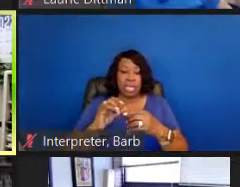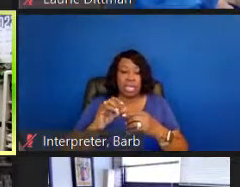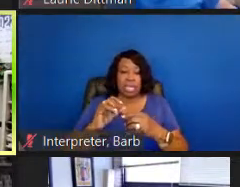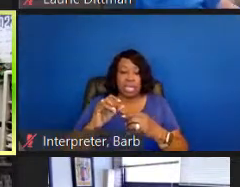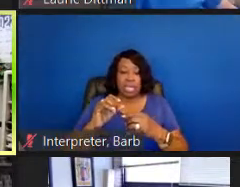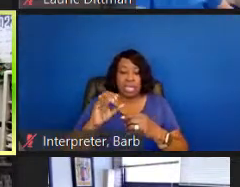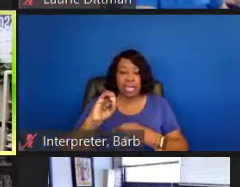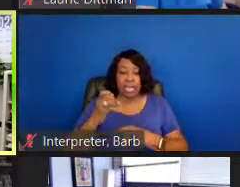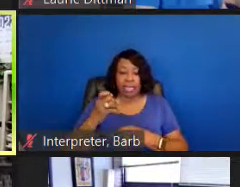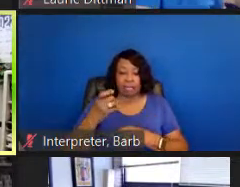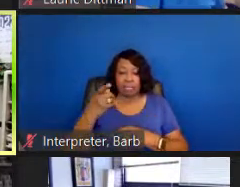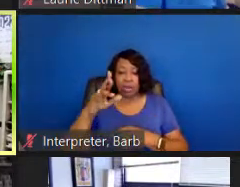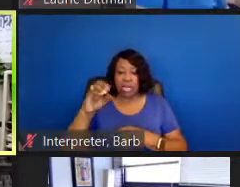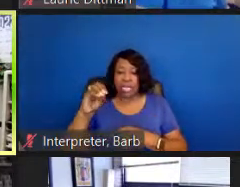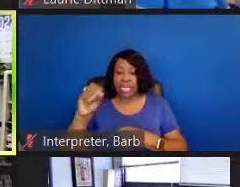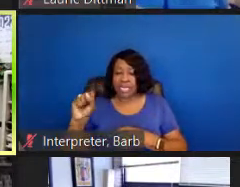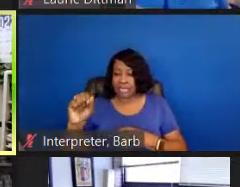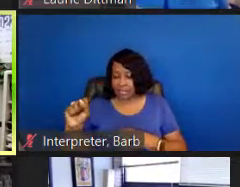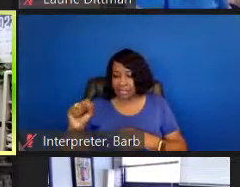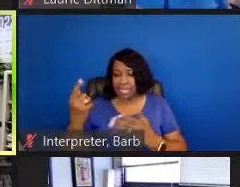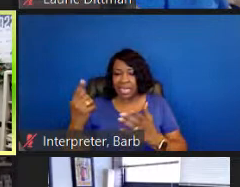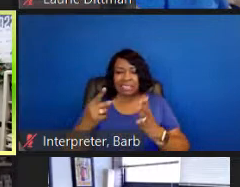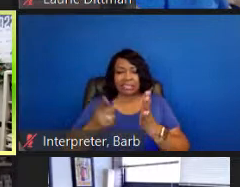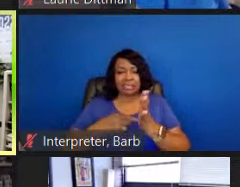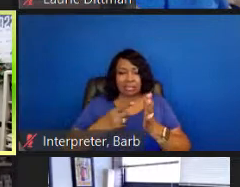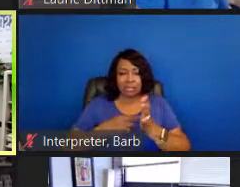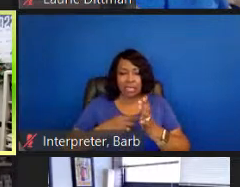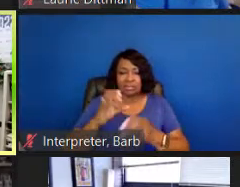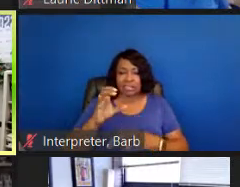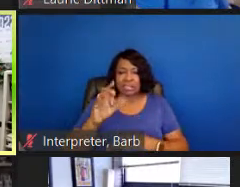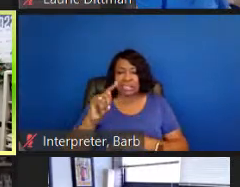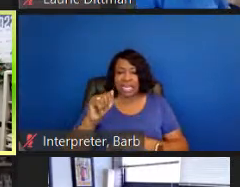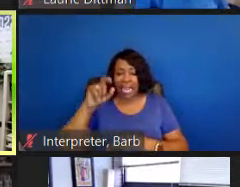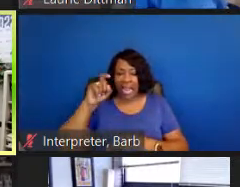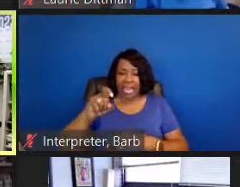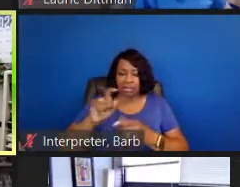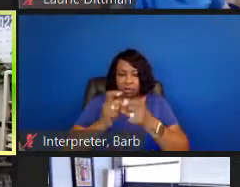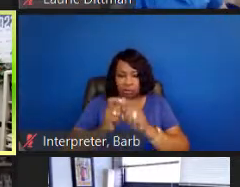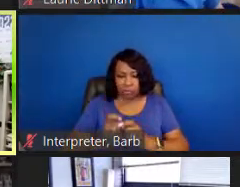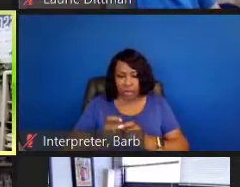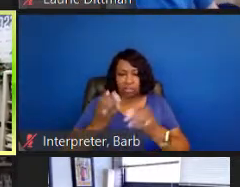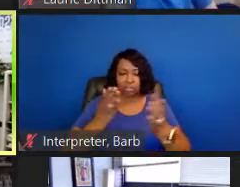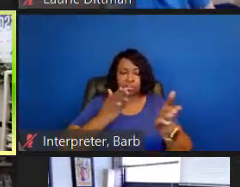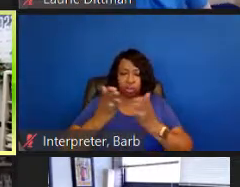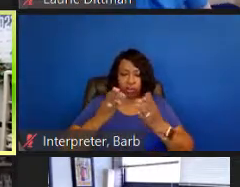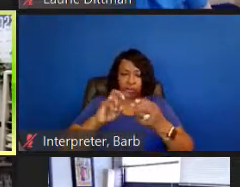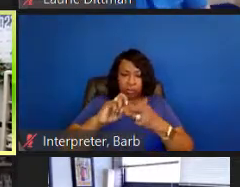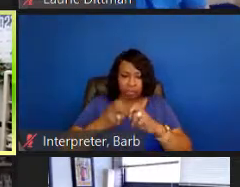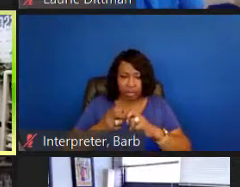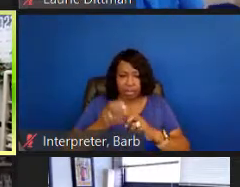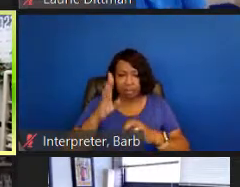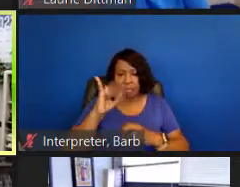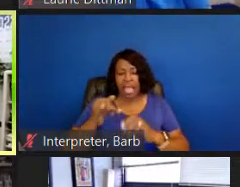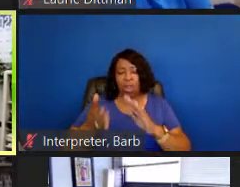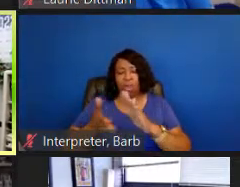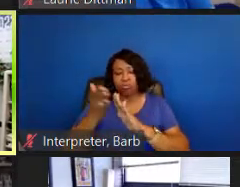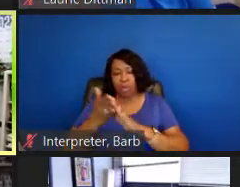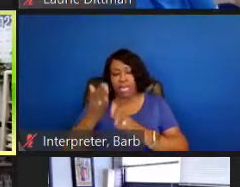problem with sometimes CTA having to correct service issues by running some trains